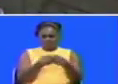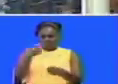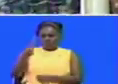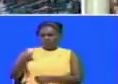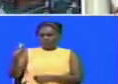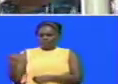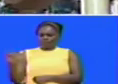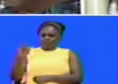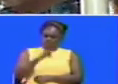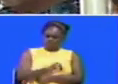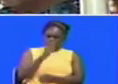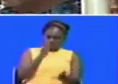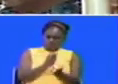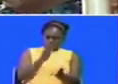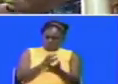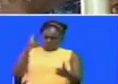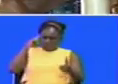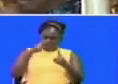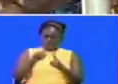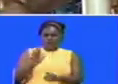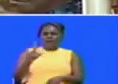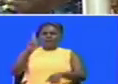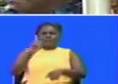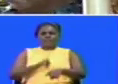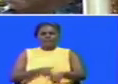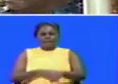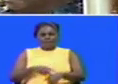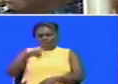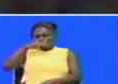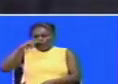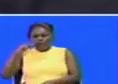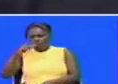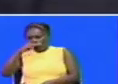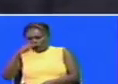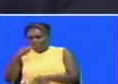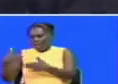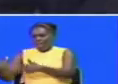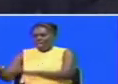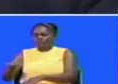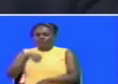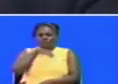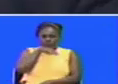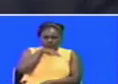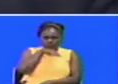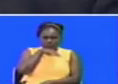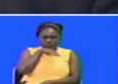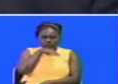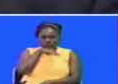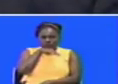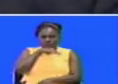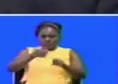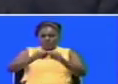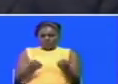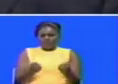to remain true to their cause. At that time, Musalia Mudavadi left Raila Odinga by wayside, breaking